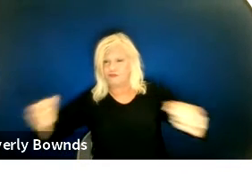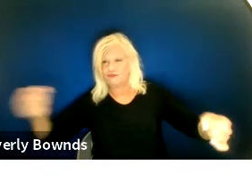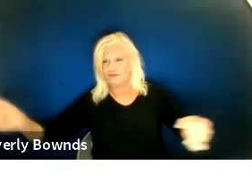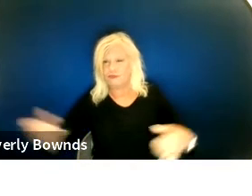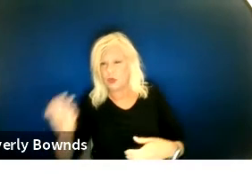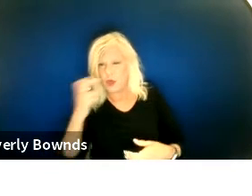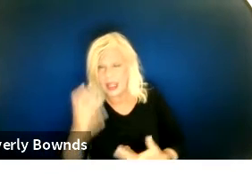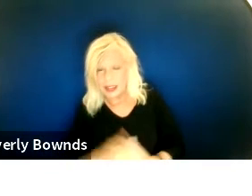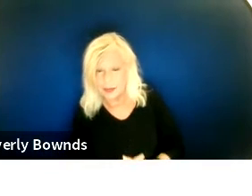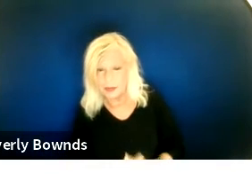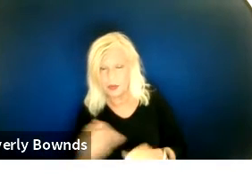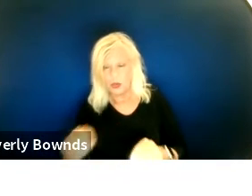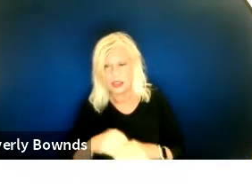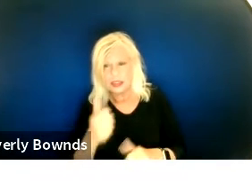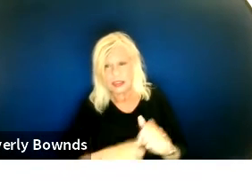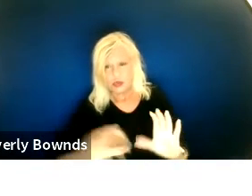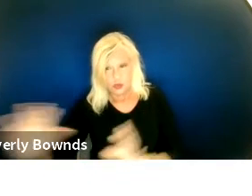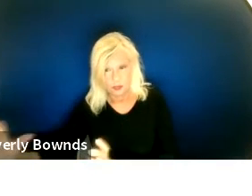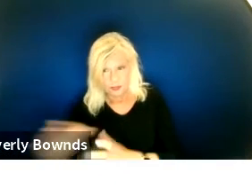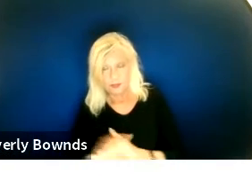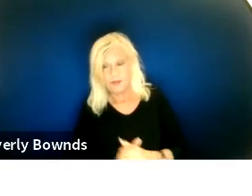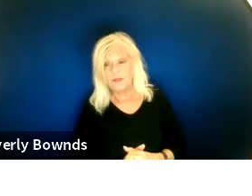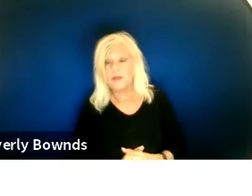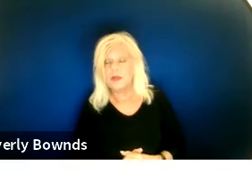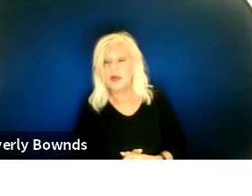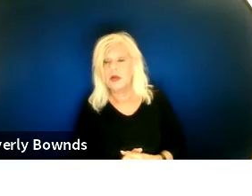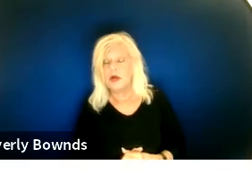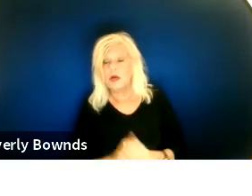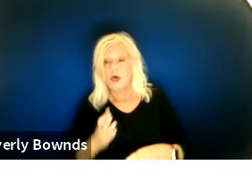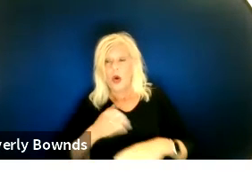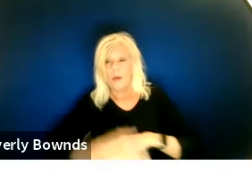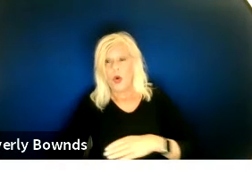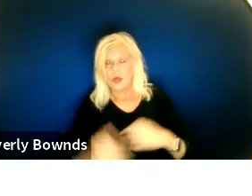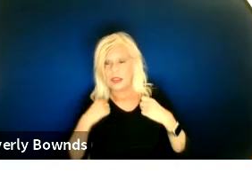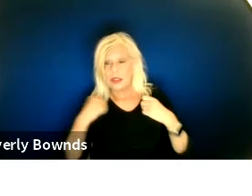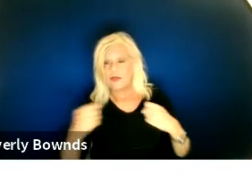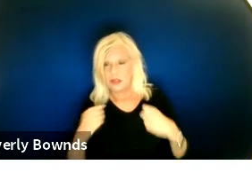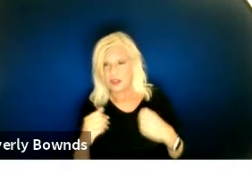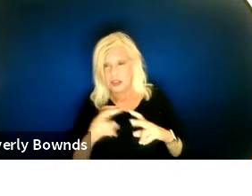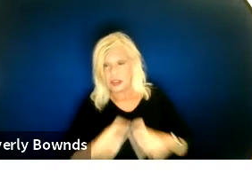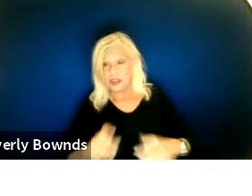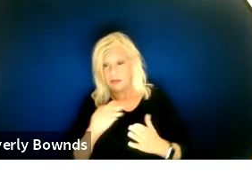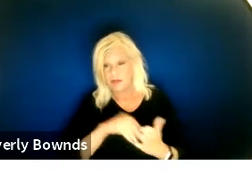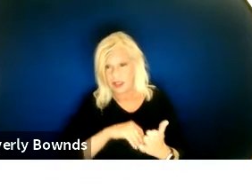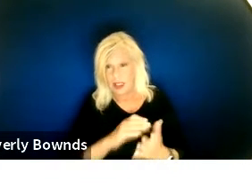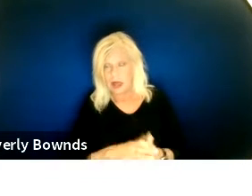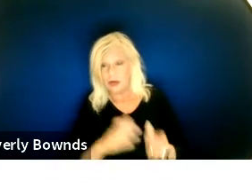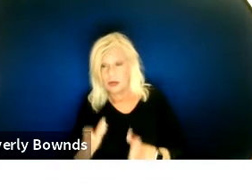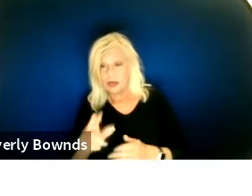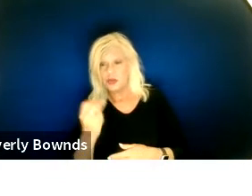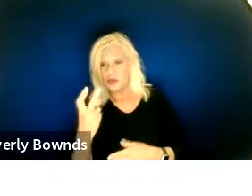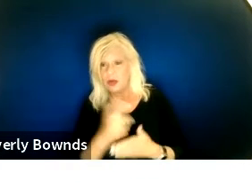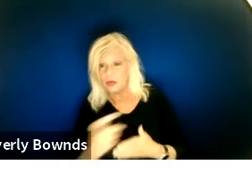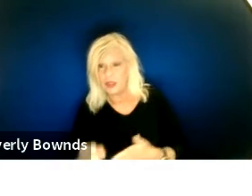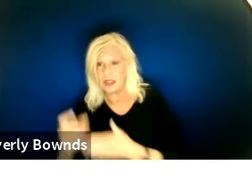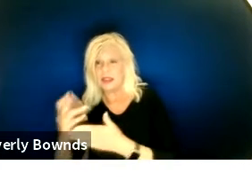intervention or control period. They will complete post-intervention assessments, 12-week follow-up assessment, 16-week